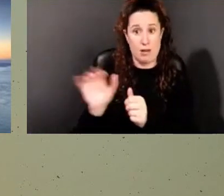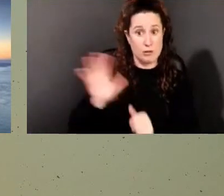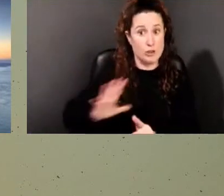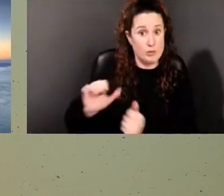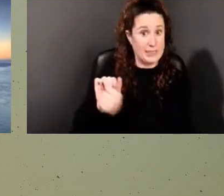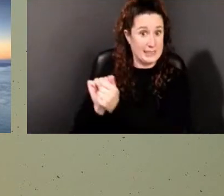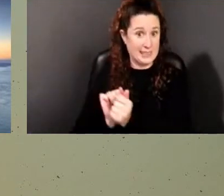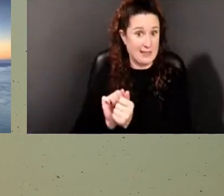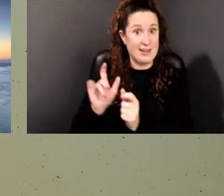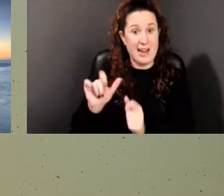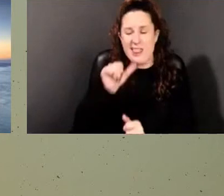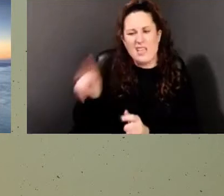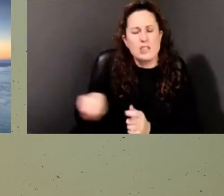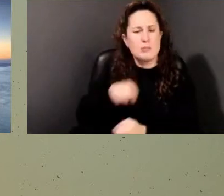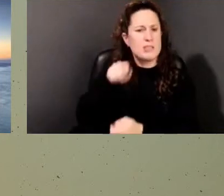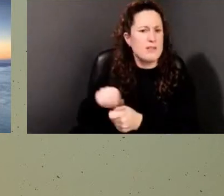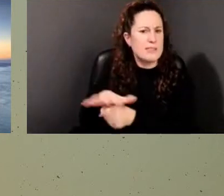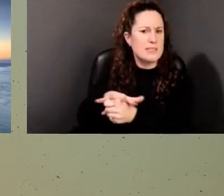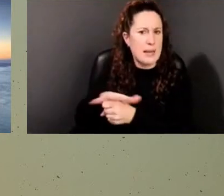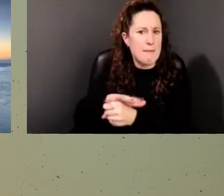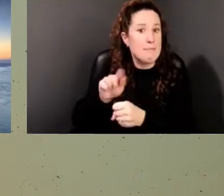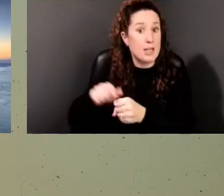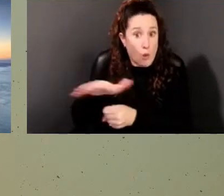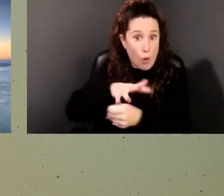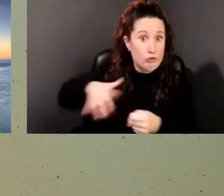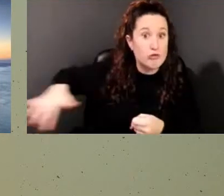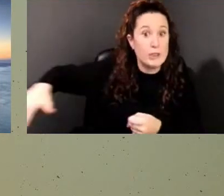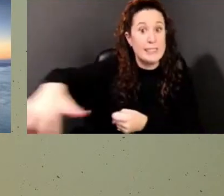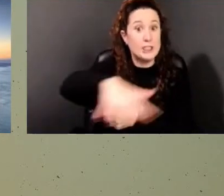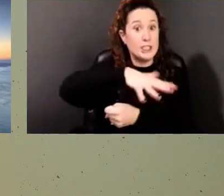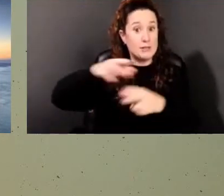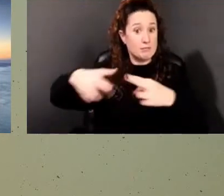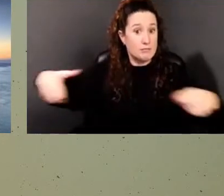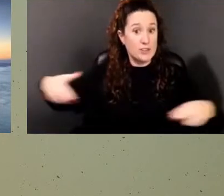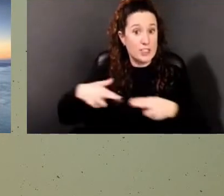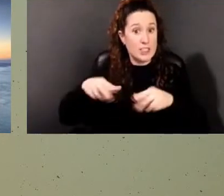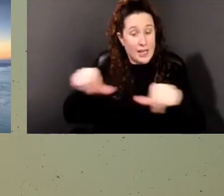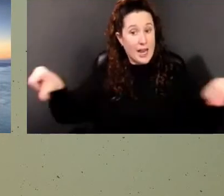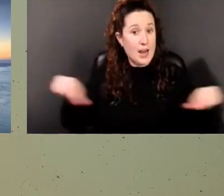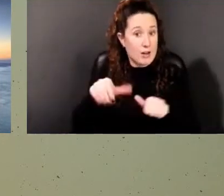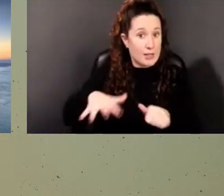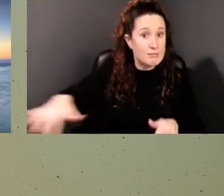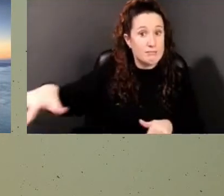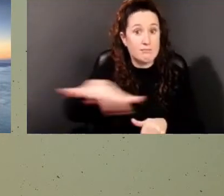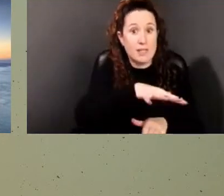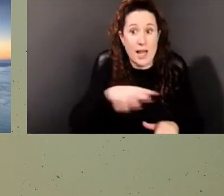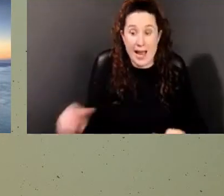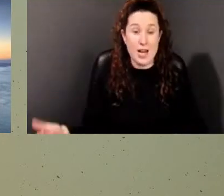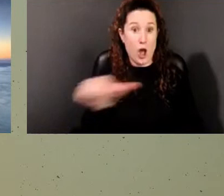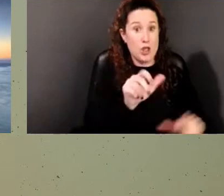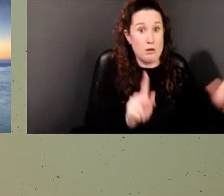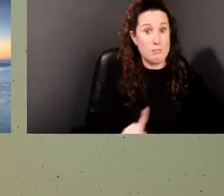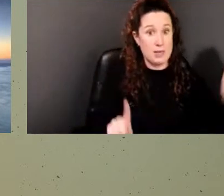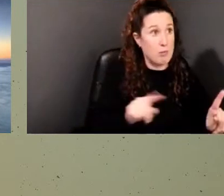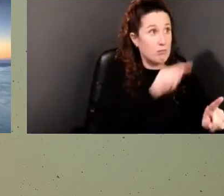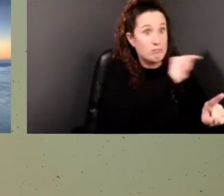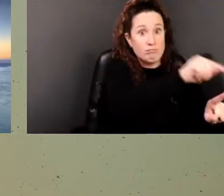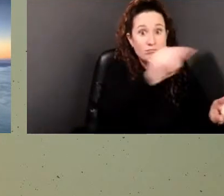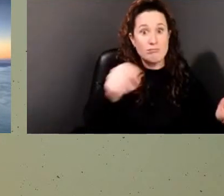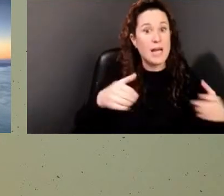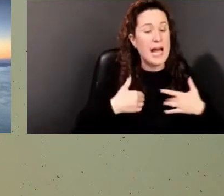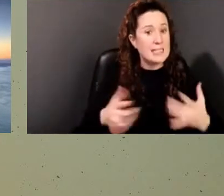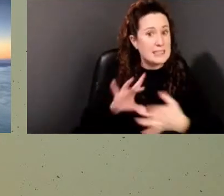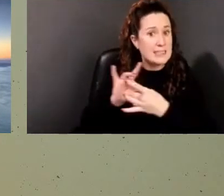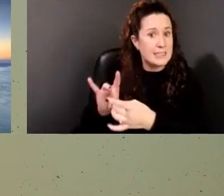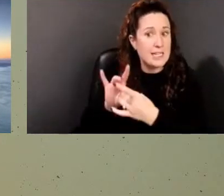at that particular site, but of the region, of the area, and also anyone else who has a connection or